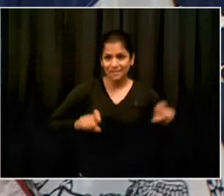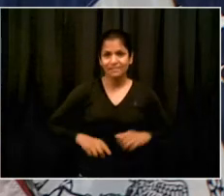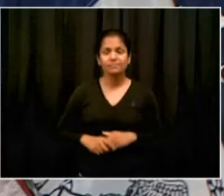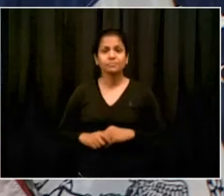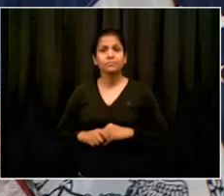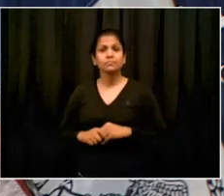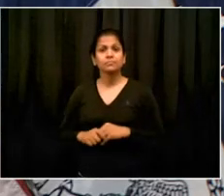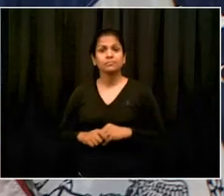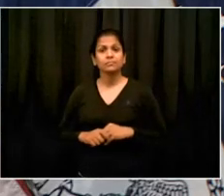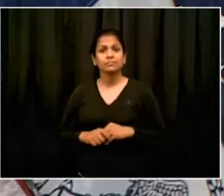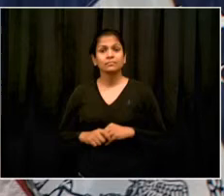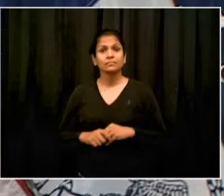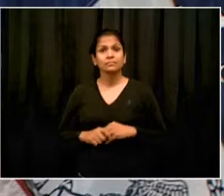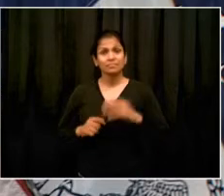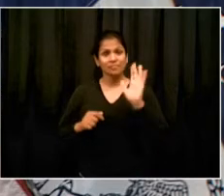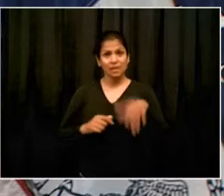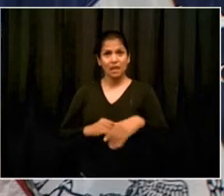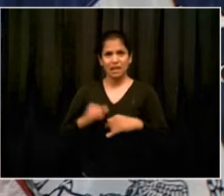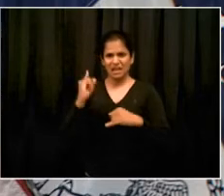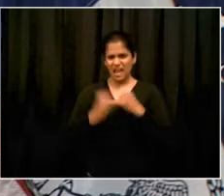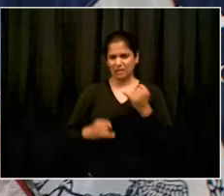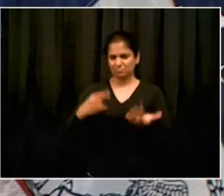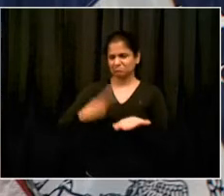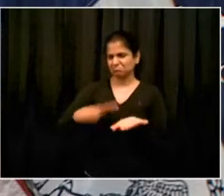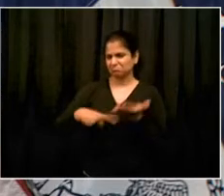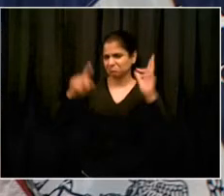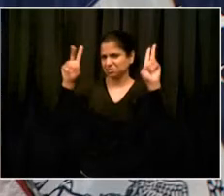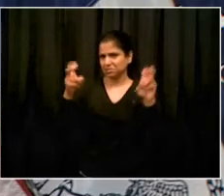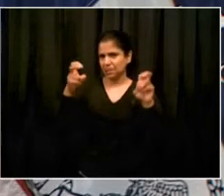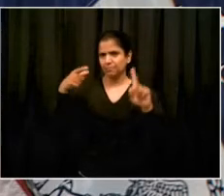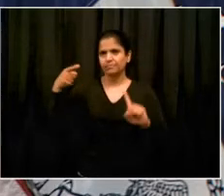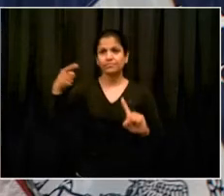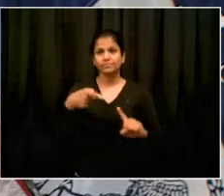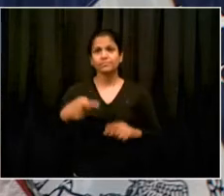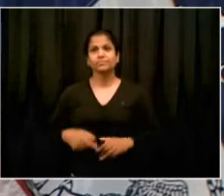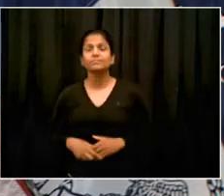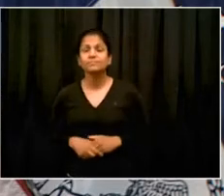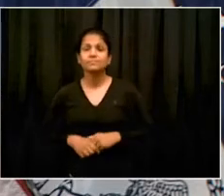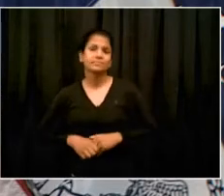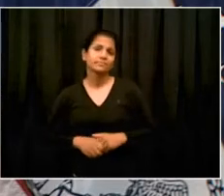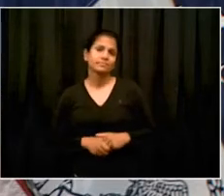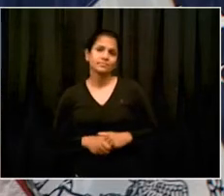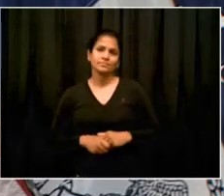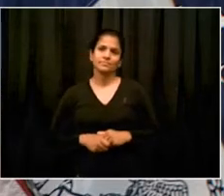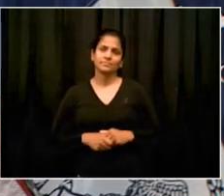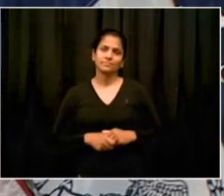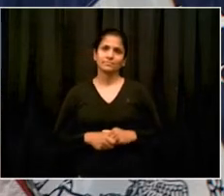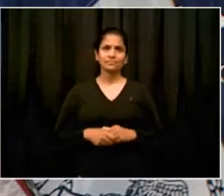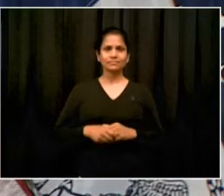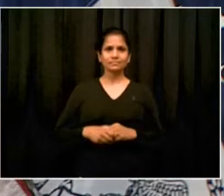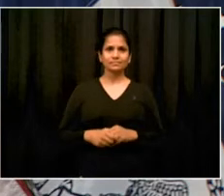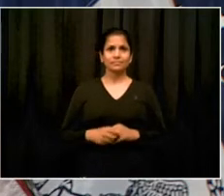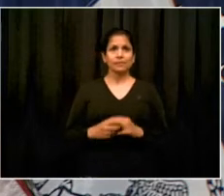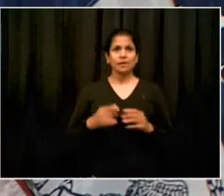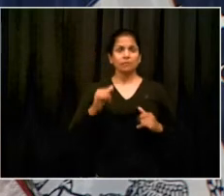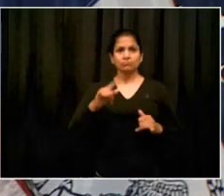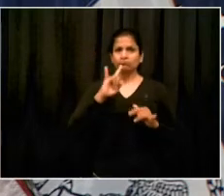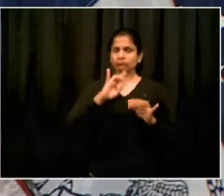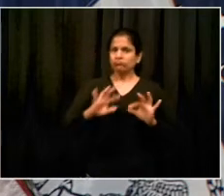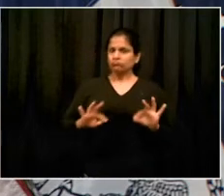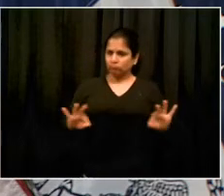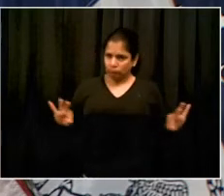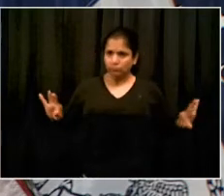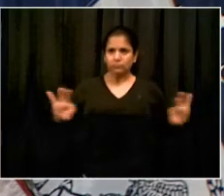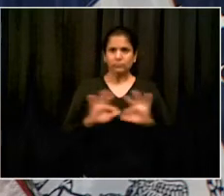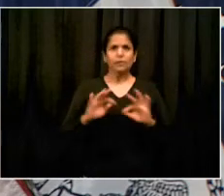Last topic, and then a few words in Spanish, and this is a very, very important topic, but one where there's now